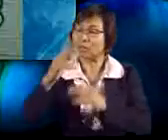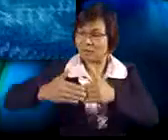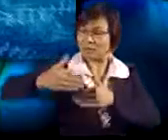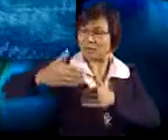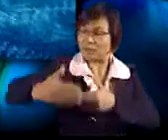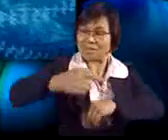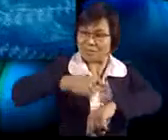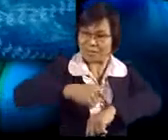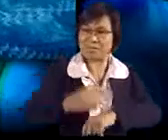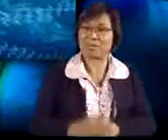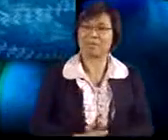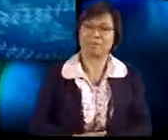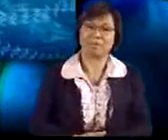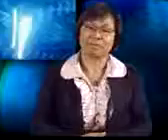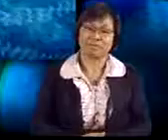time.